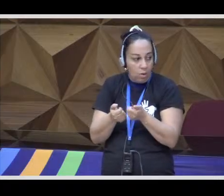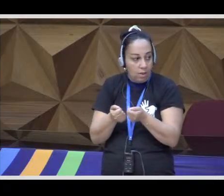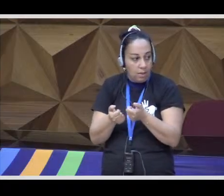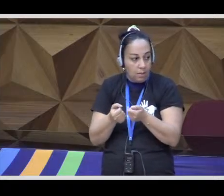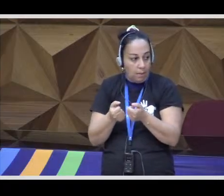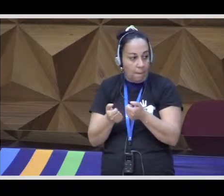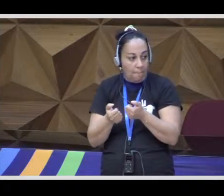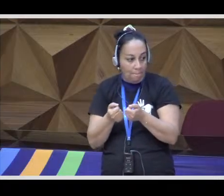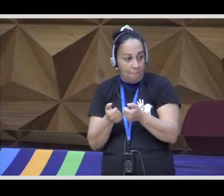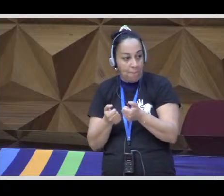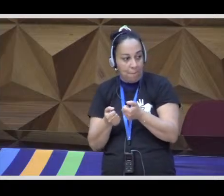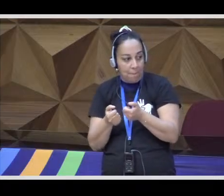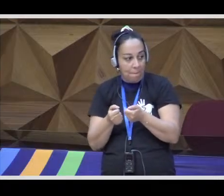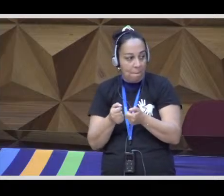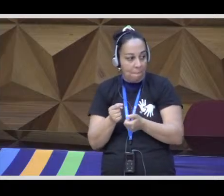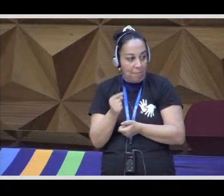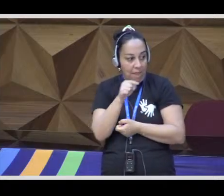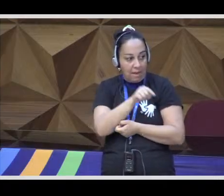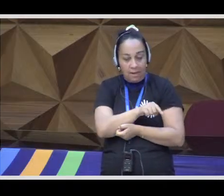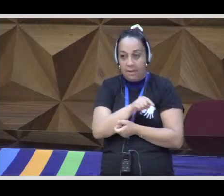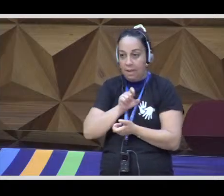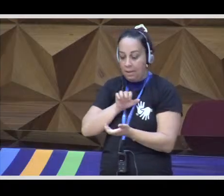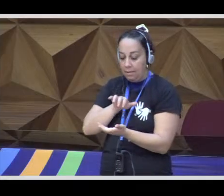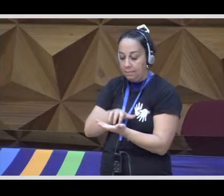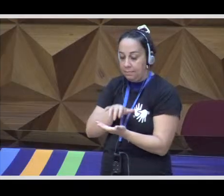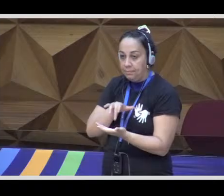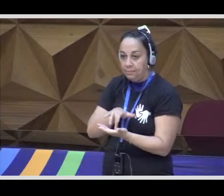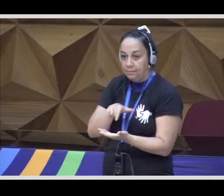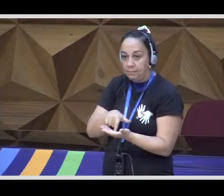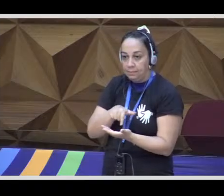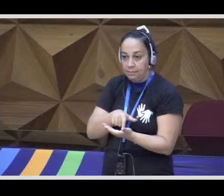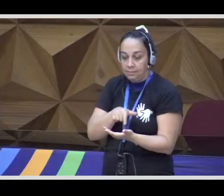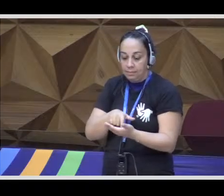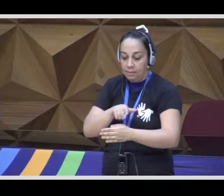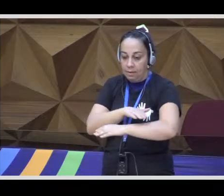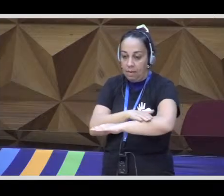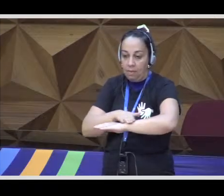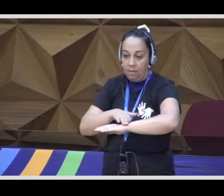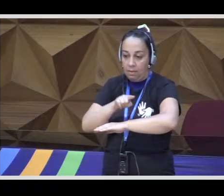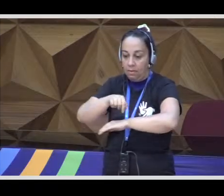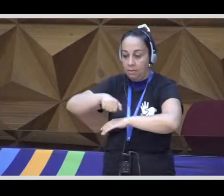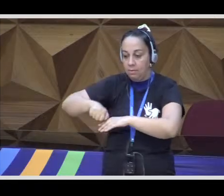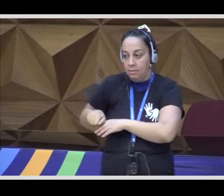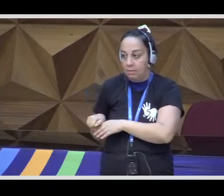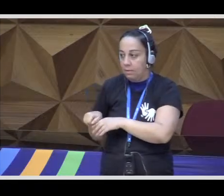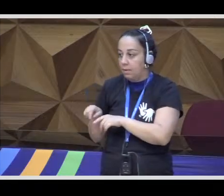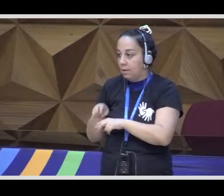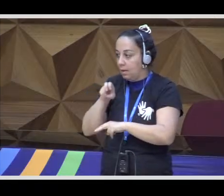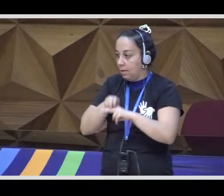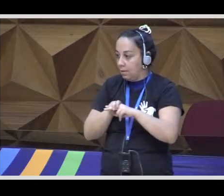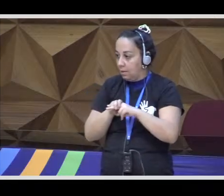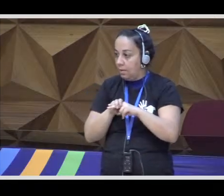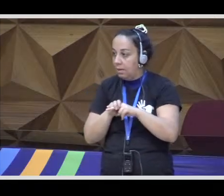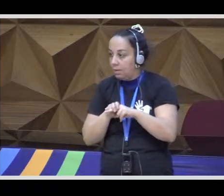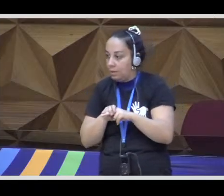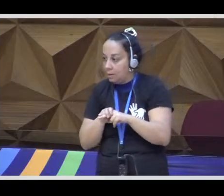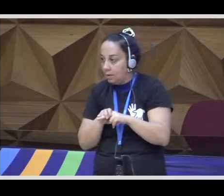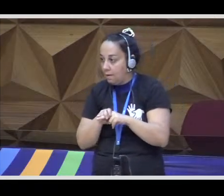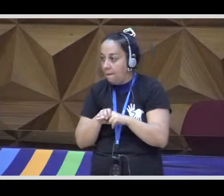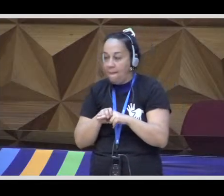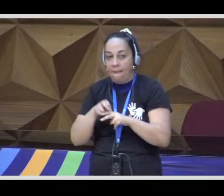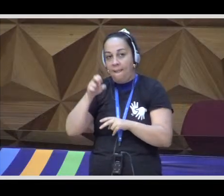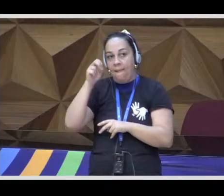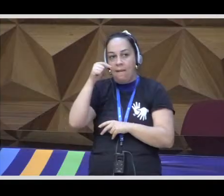What's she doing? Something on the armrest, tray table. So all the different kinds of things you could imagine doing. And we tried it in some